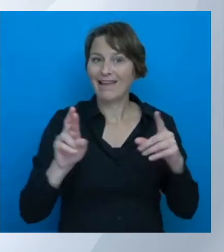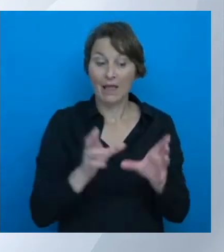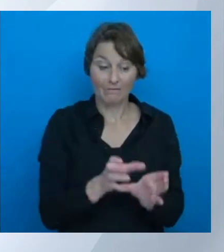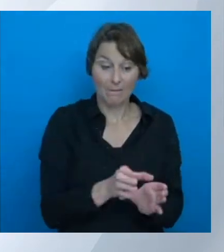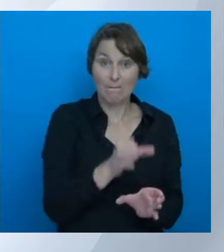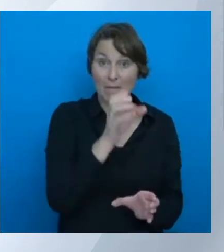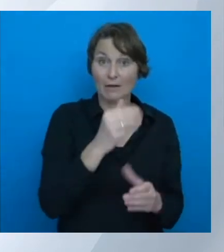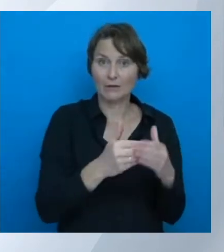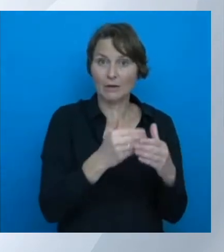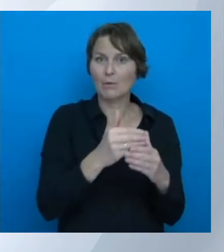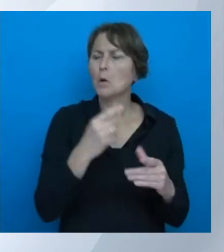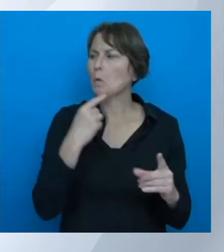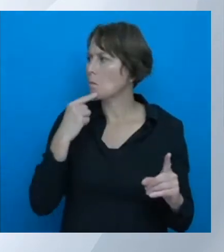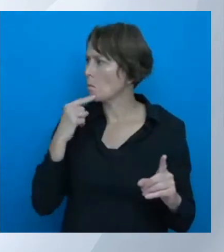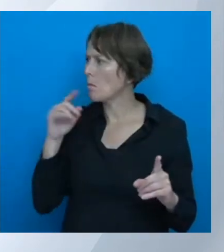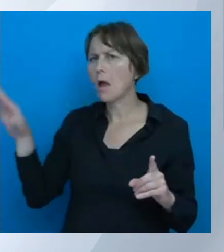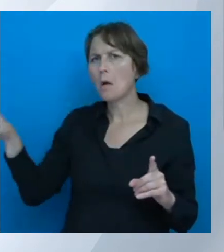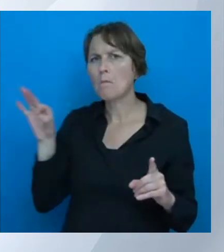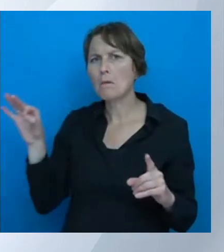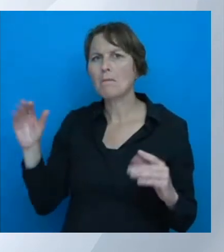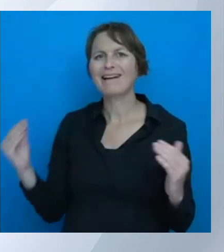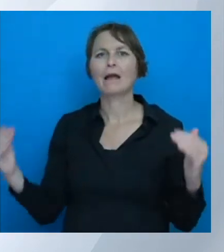event-driven architectures.